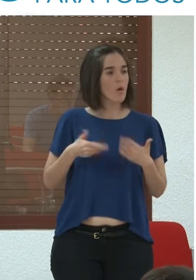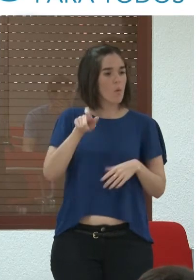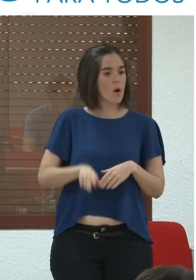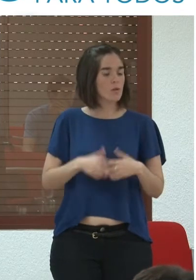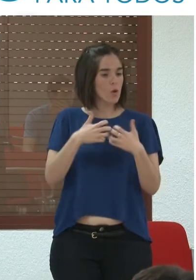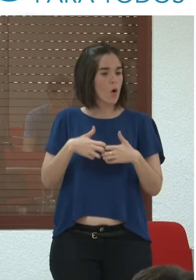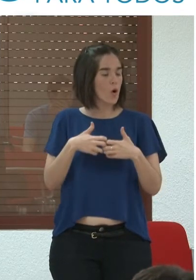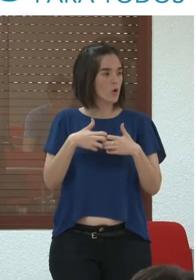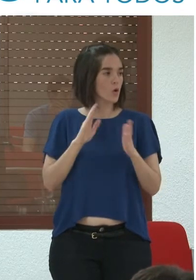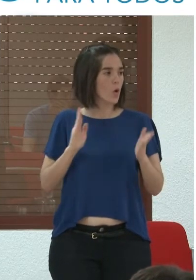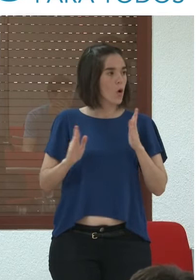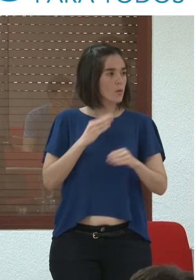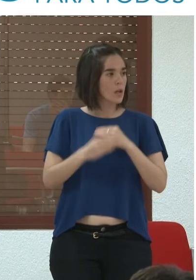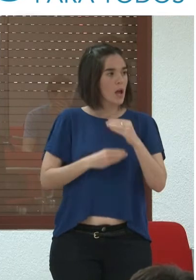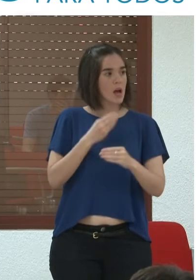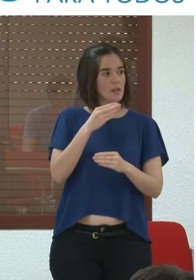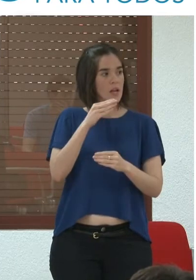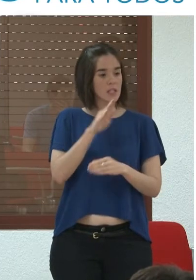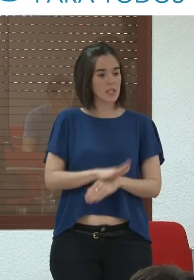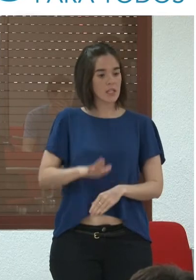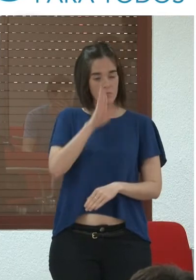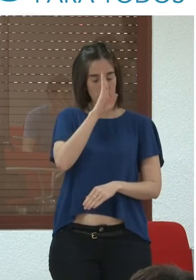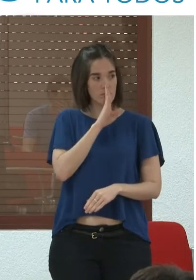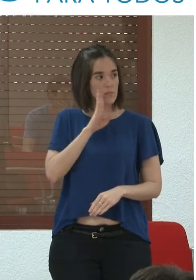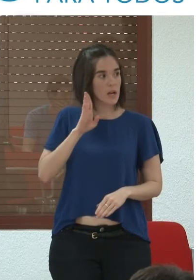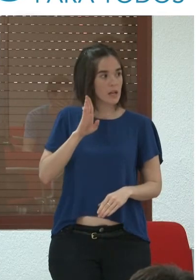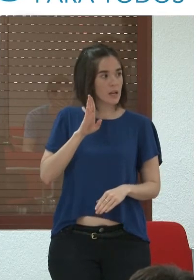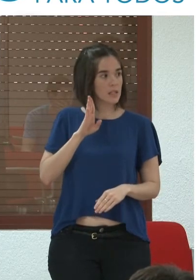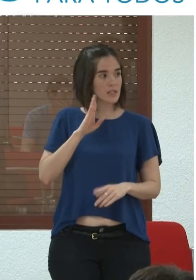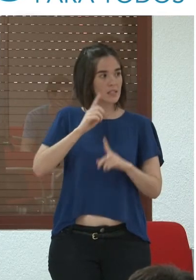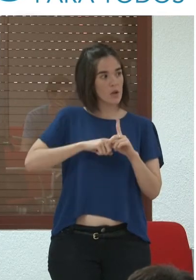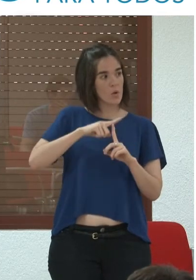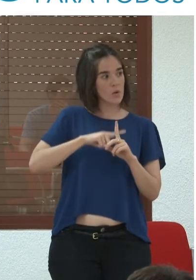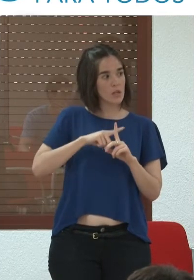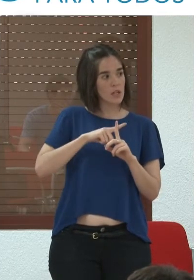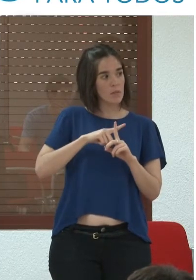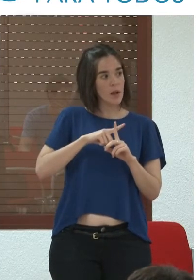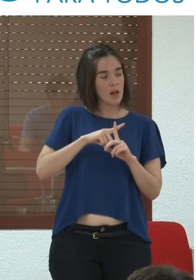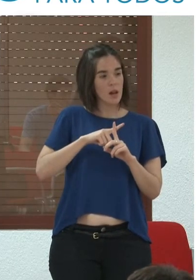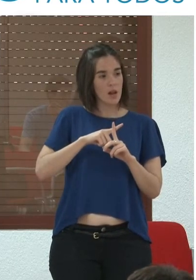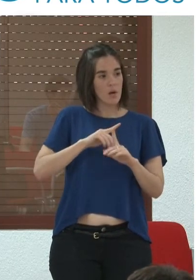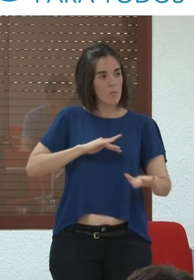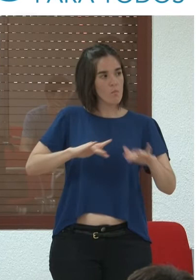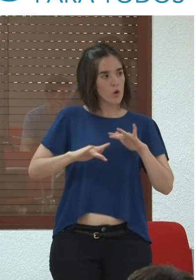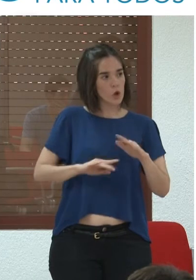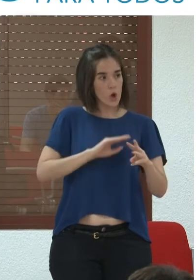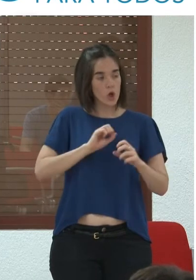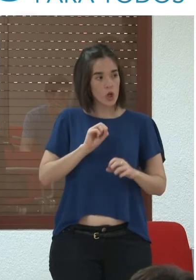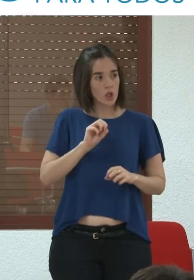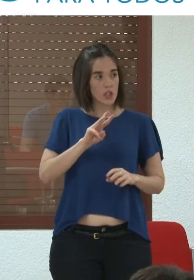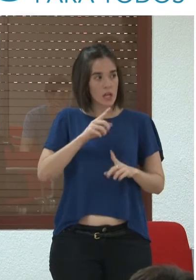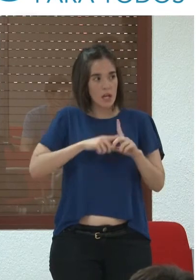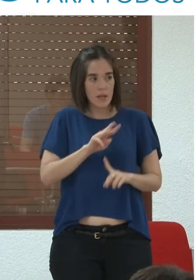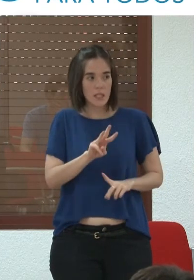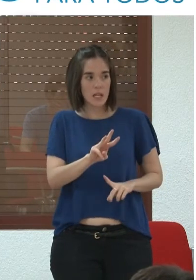if the test that they've done with the robot is only with children with cerebral palsy